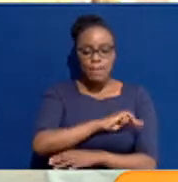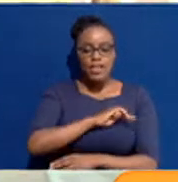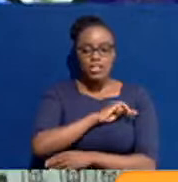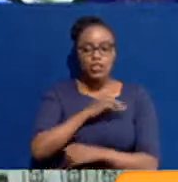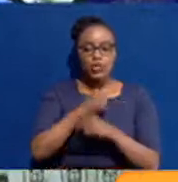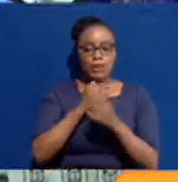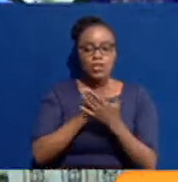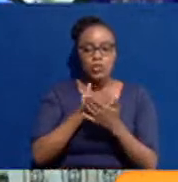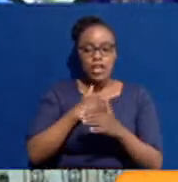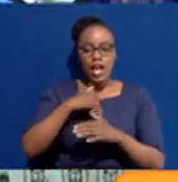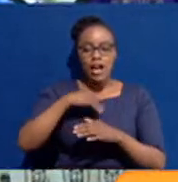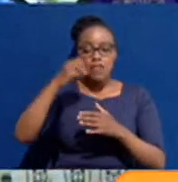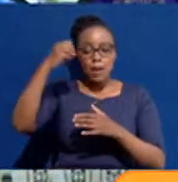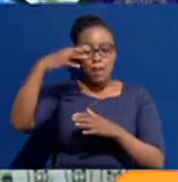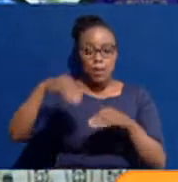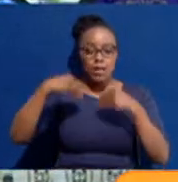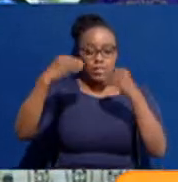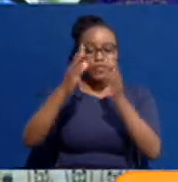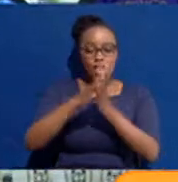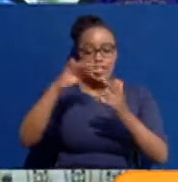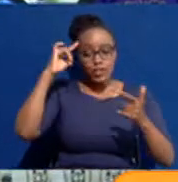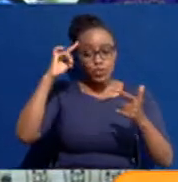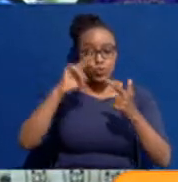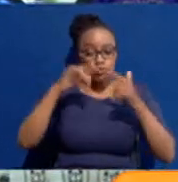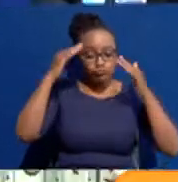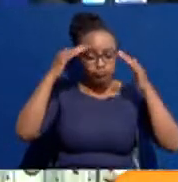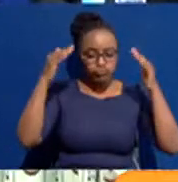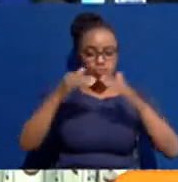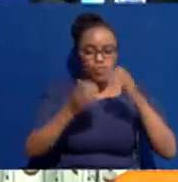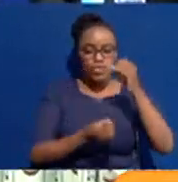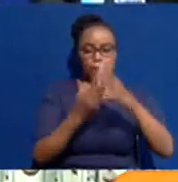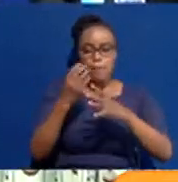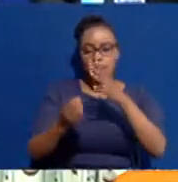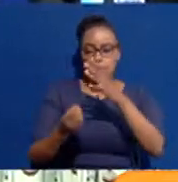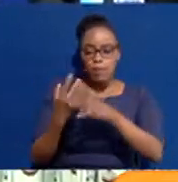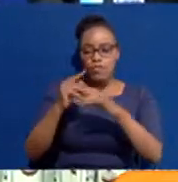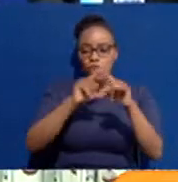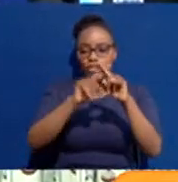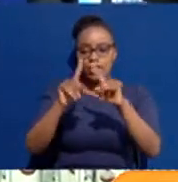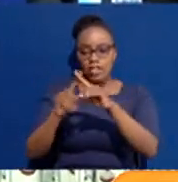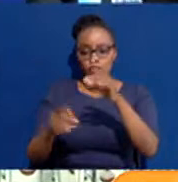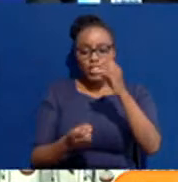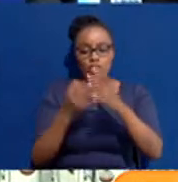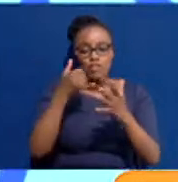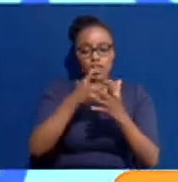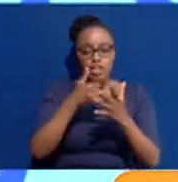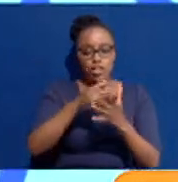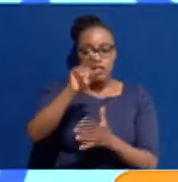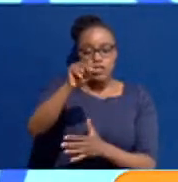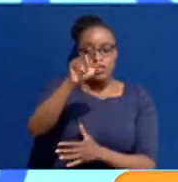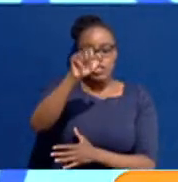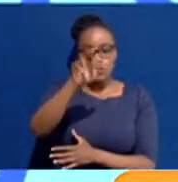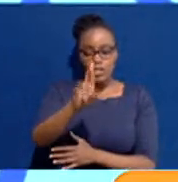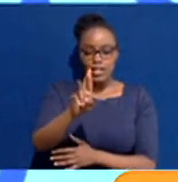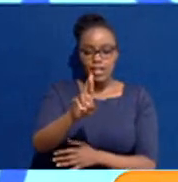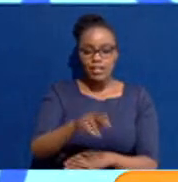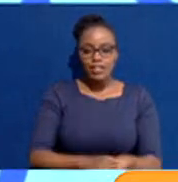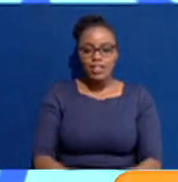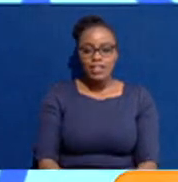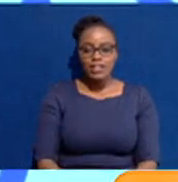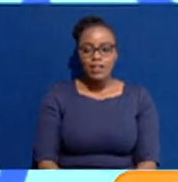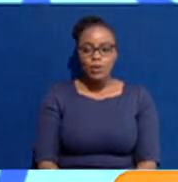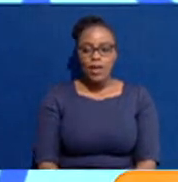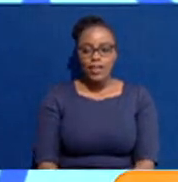a stable power supply and is targeting to venture into production of power from various sources, including nuclear.